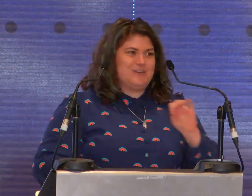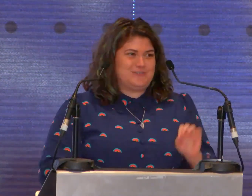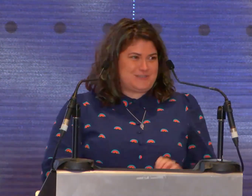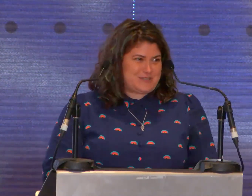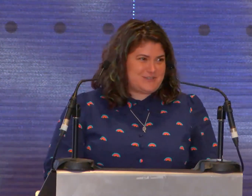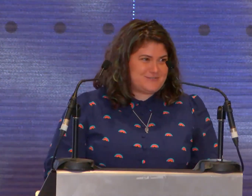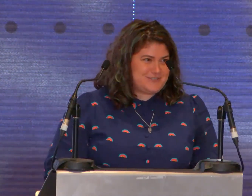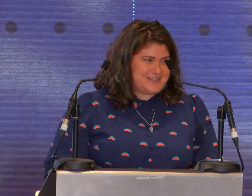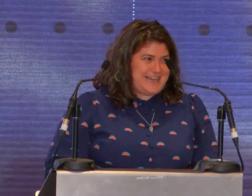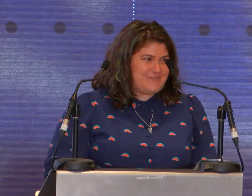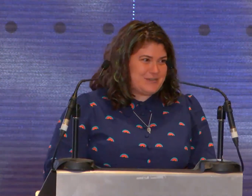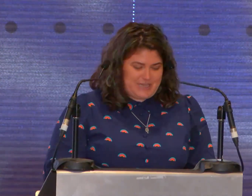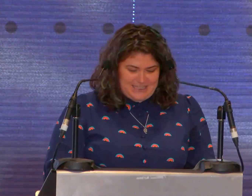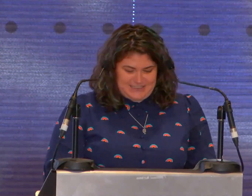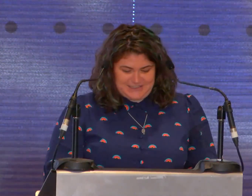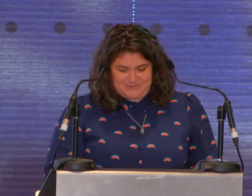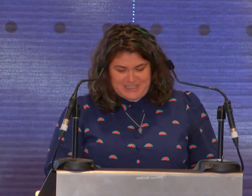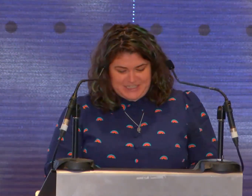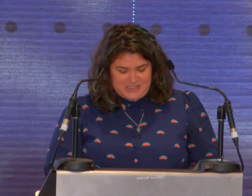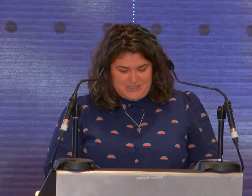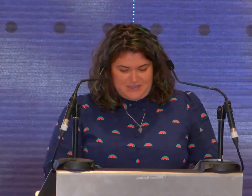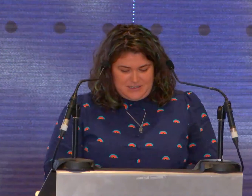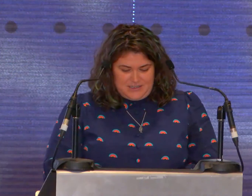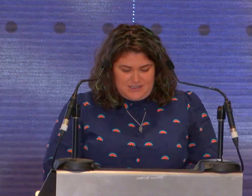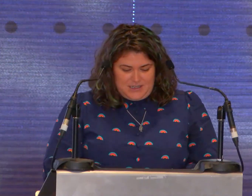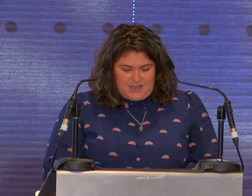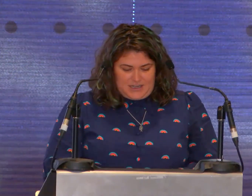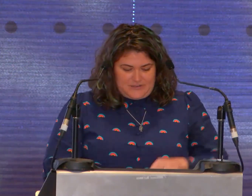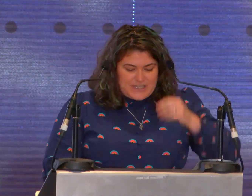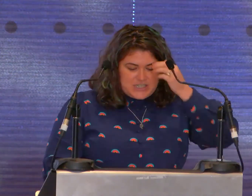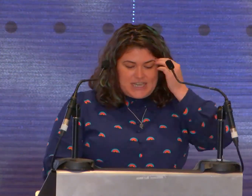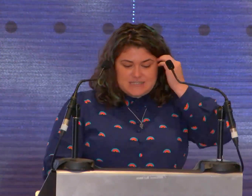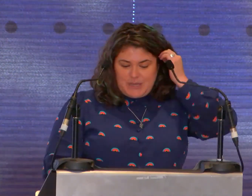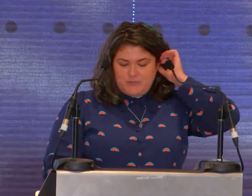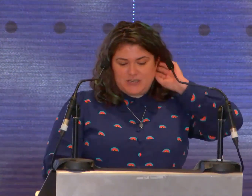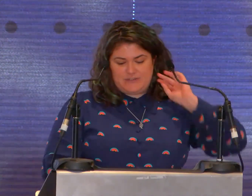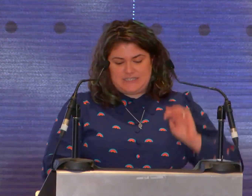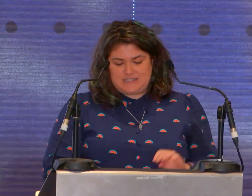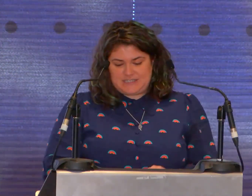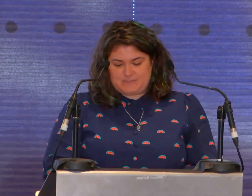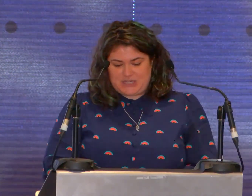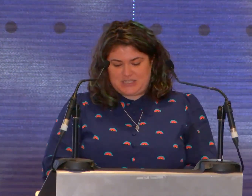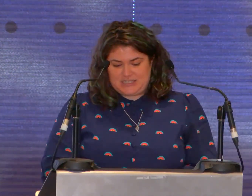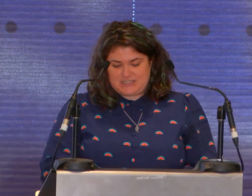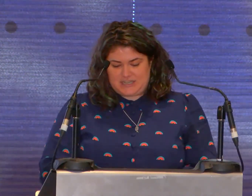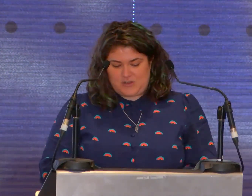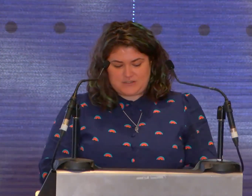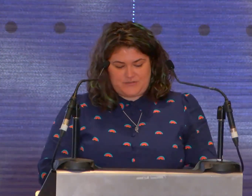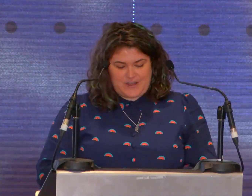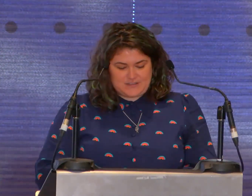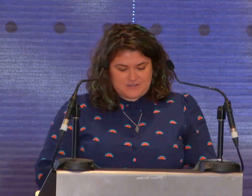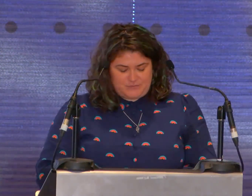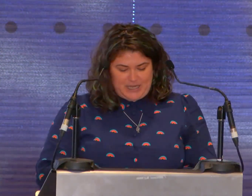in the world has been told that they have IBS at some stage. I eventually had to pay privately to see a specialist at a